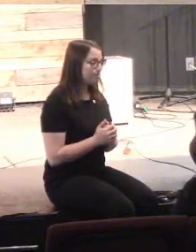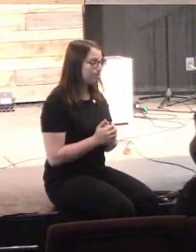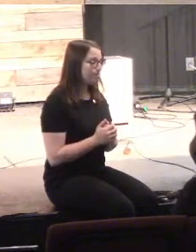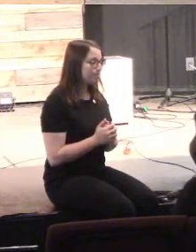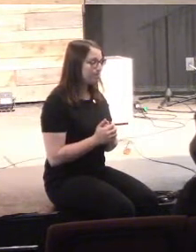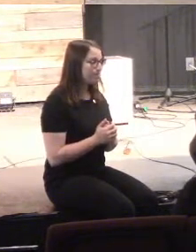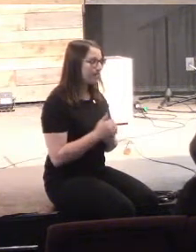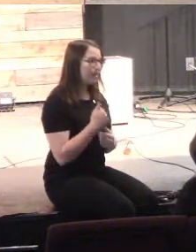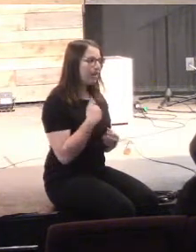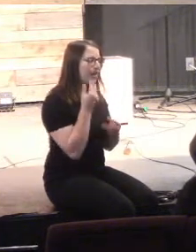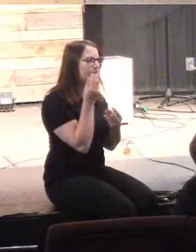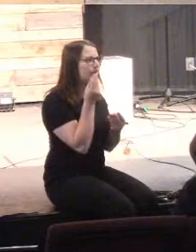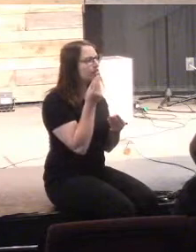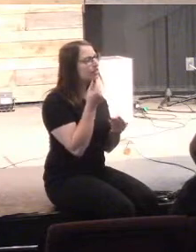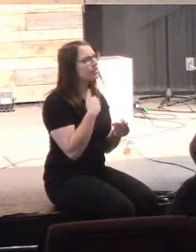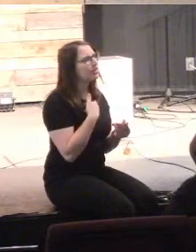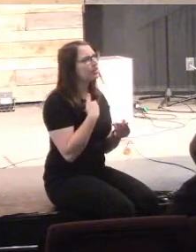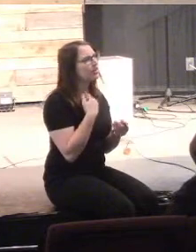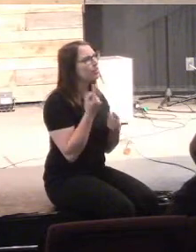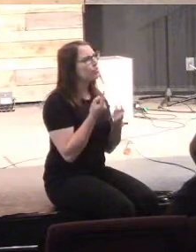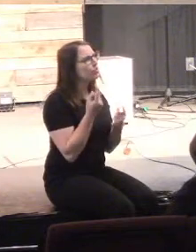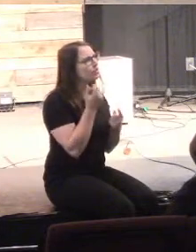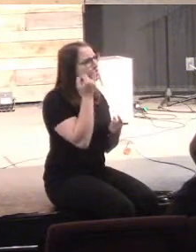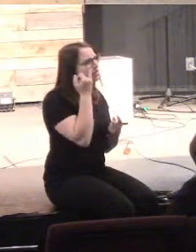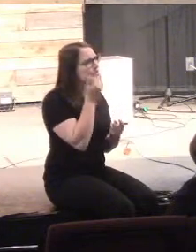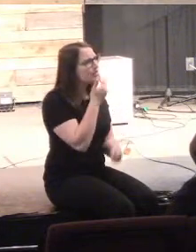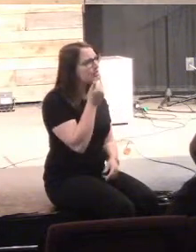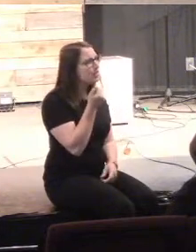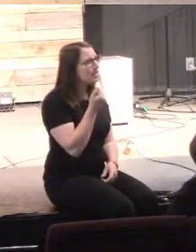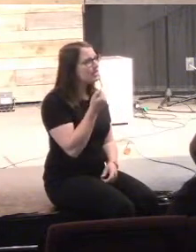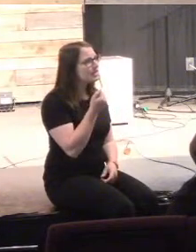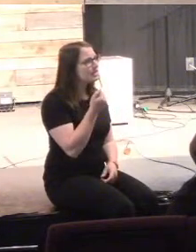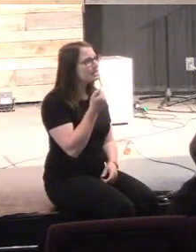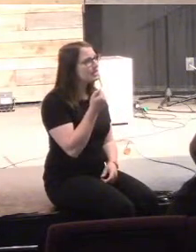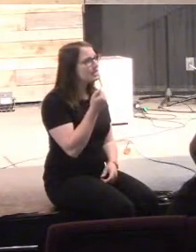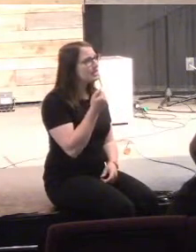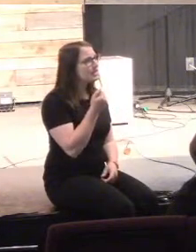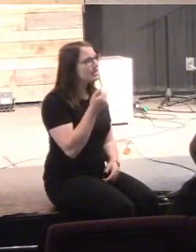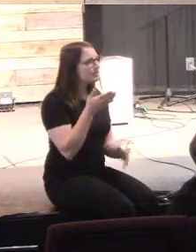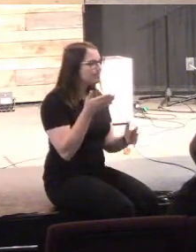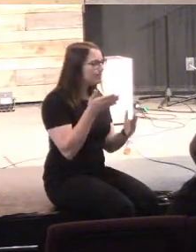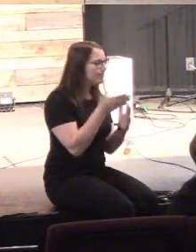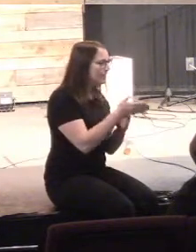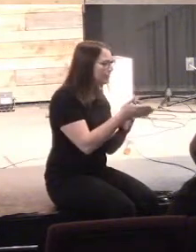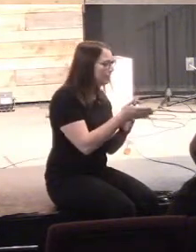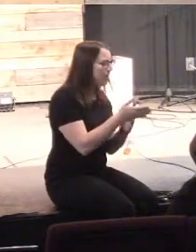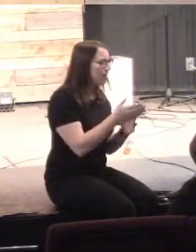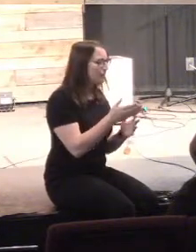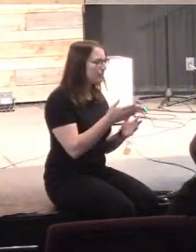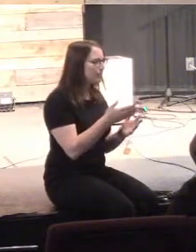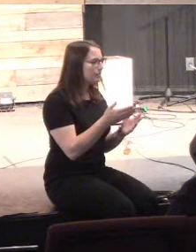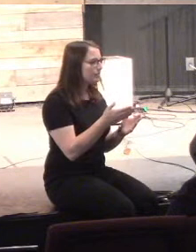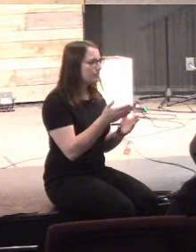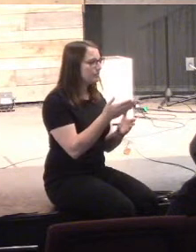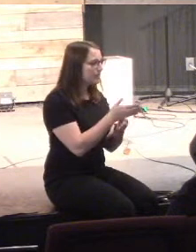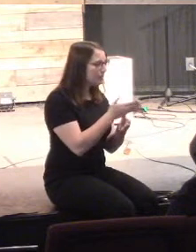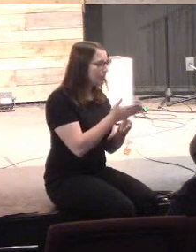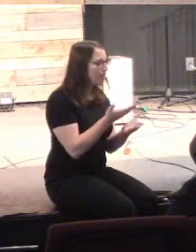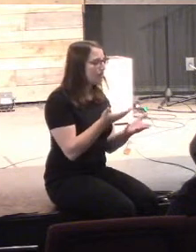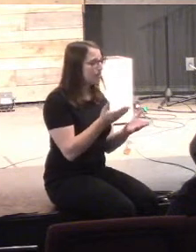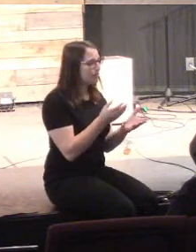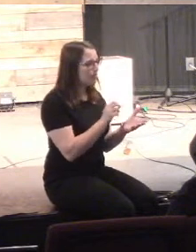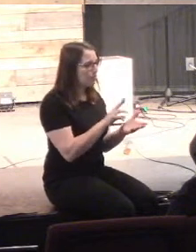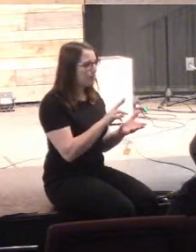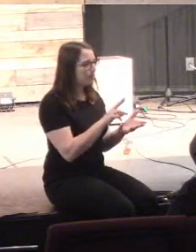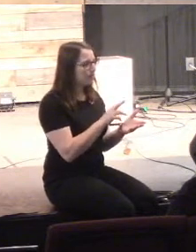I wonder if it was really best for us to step in there, if he really just needed to learn that. Right, if he needed to just take the hit and learn